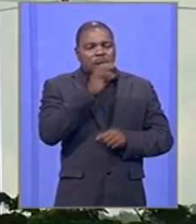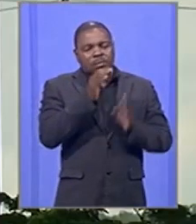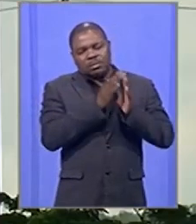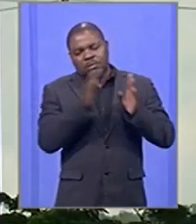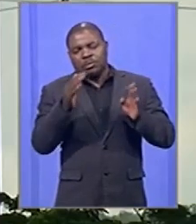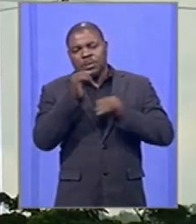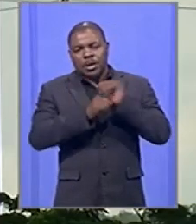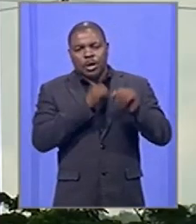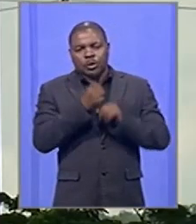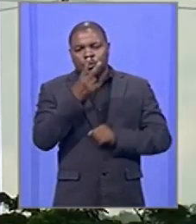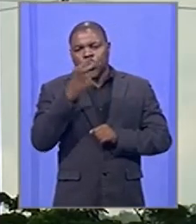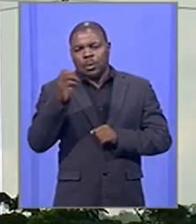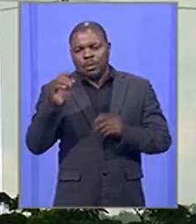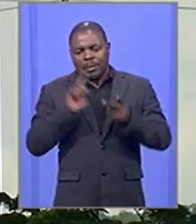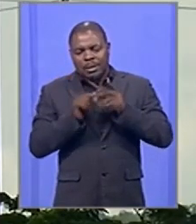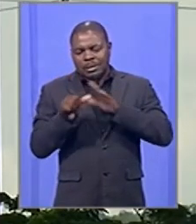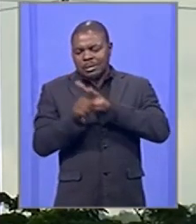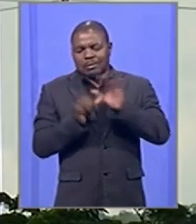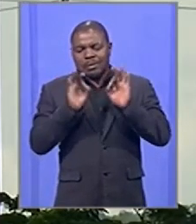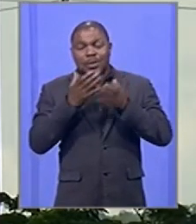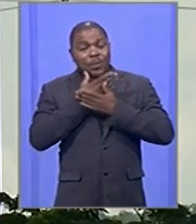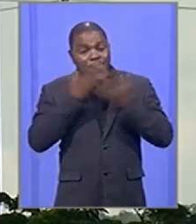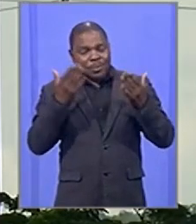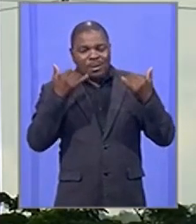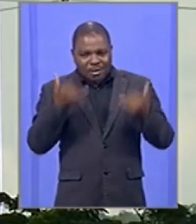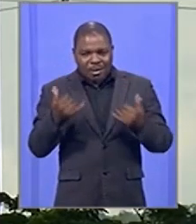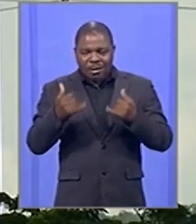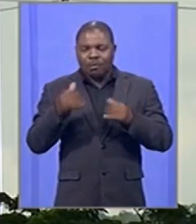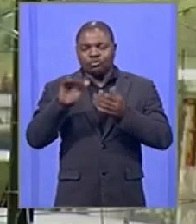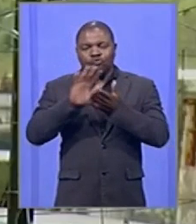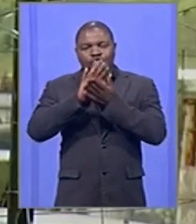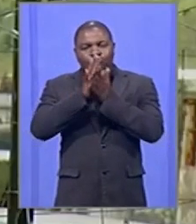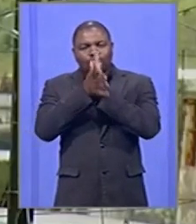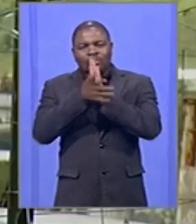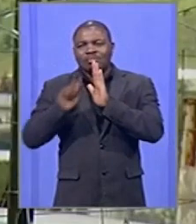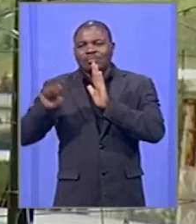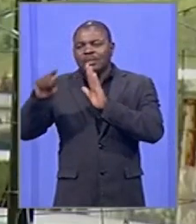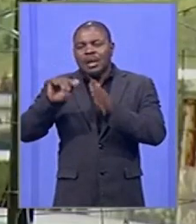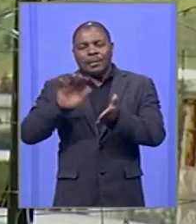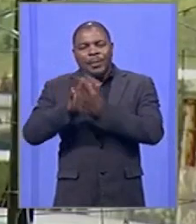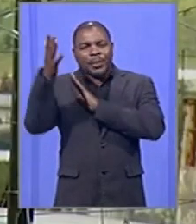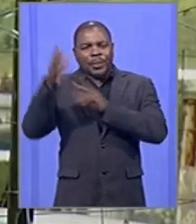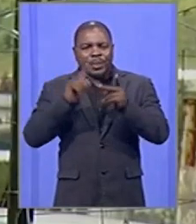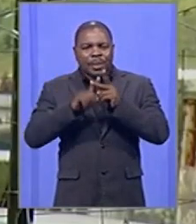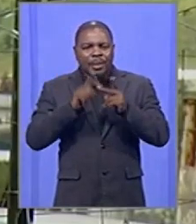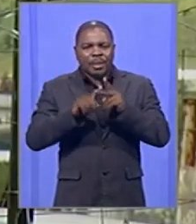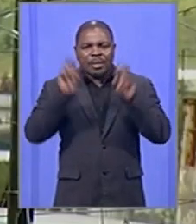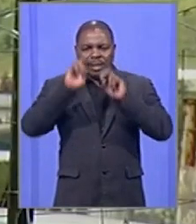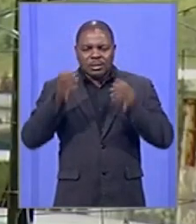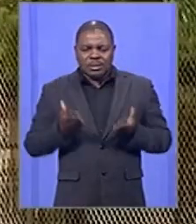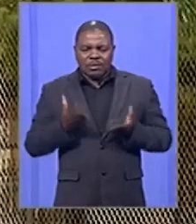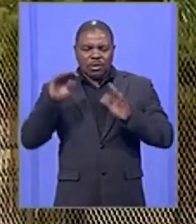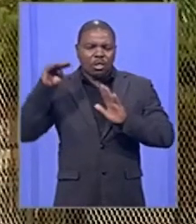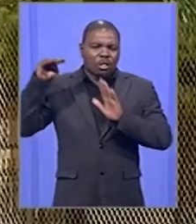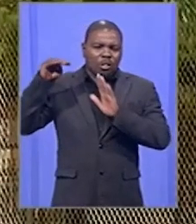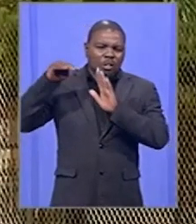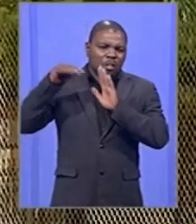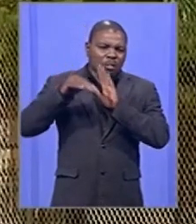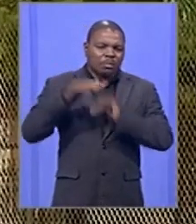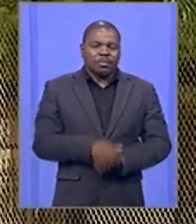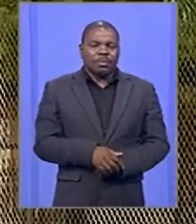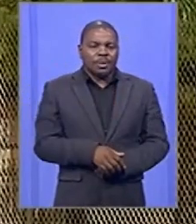le tlhokego ya tlhokomelo di tlhodile go senyega ga mafaratlhatlha le kwelotlase ya tlamelo ya motlakase. If our